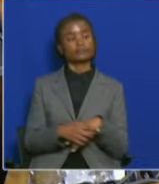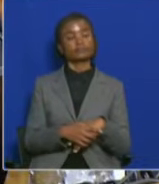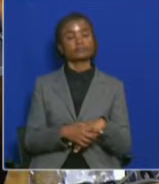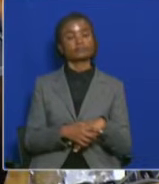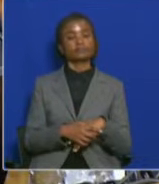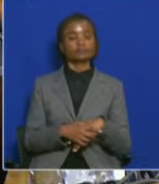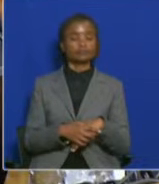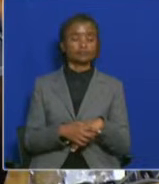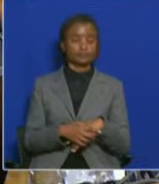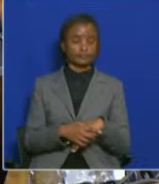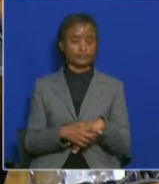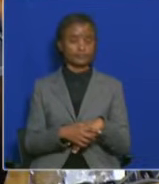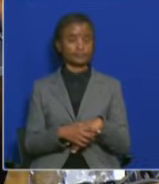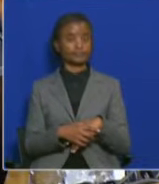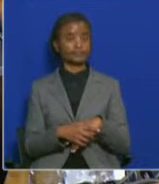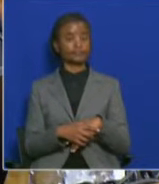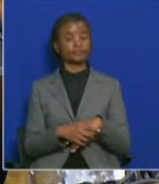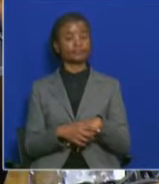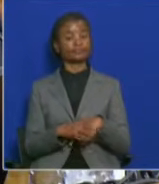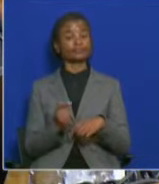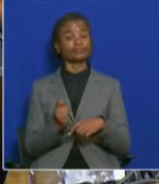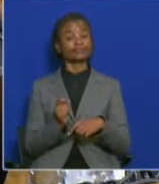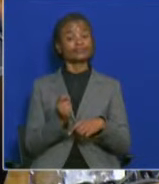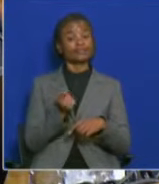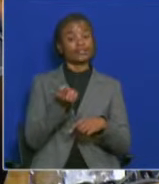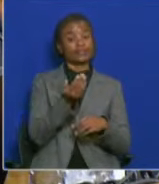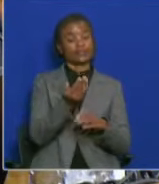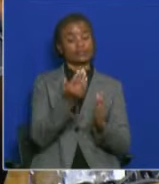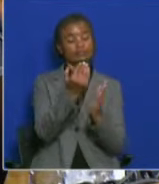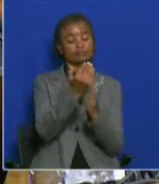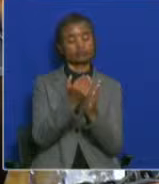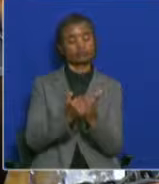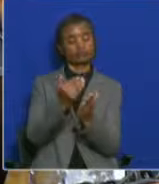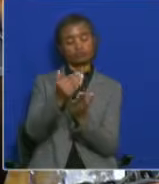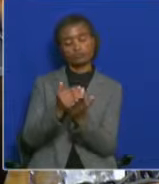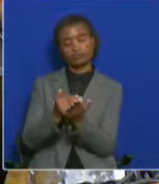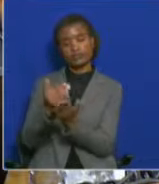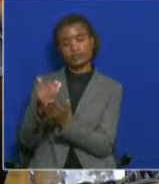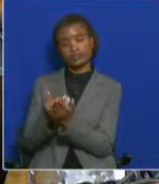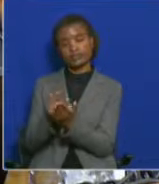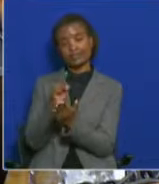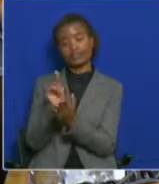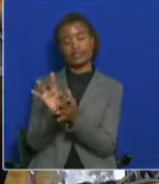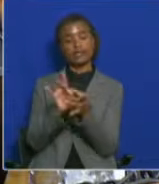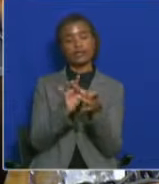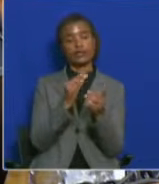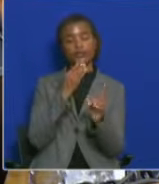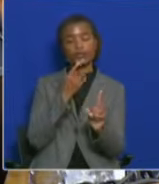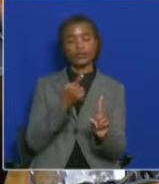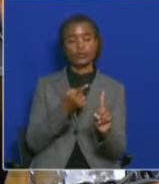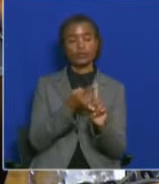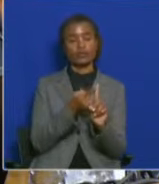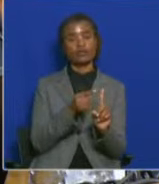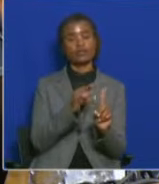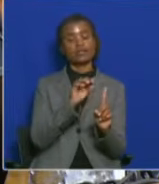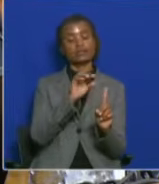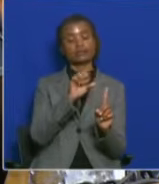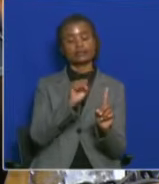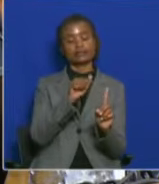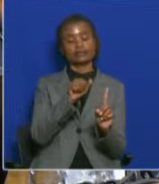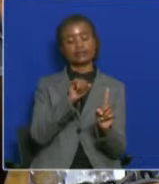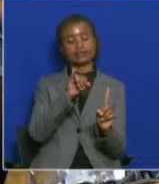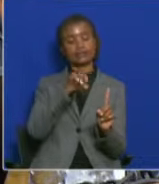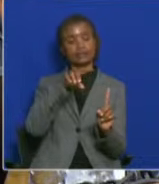a gentleman by the name of Mr. Mo Sayed, and he is a director of a company